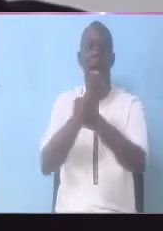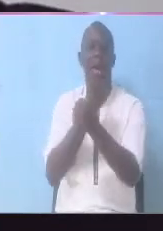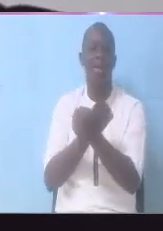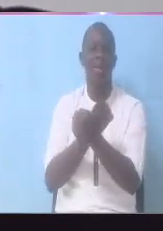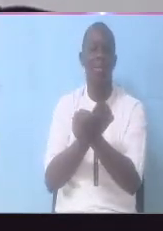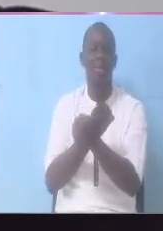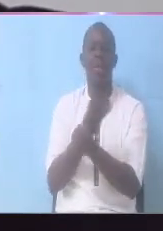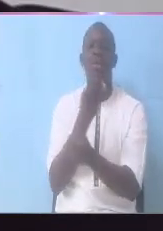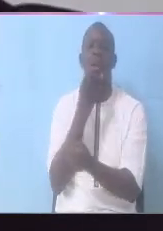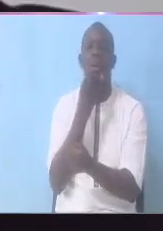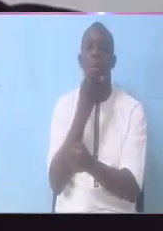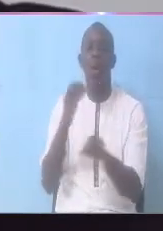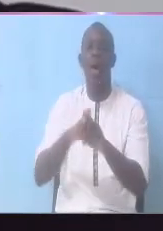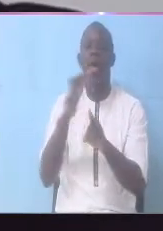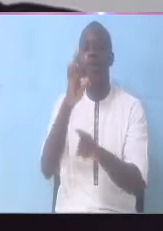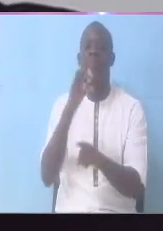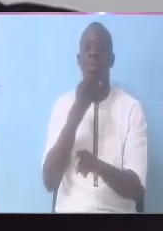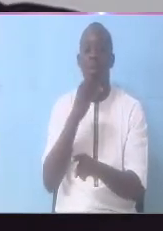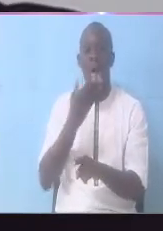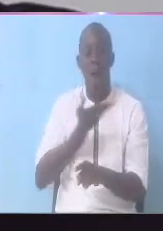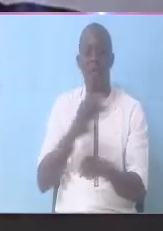never be coalition in Gambia.